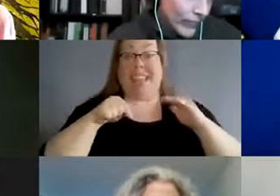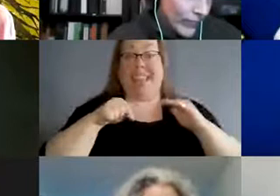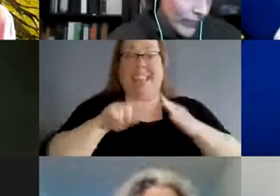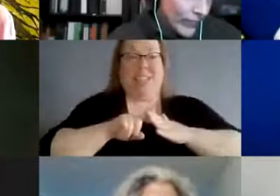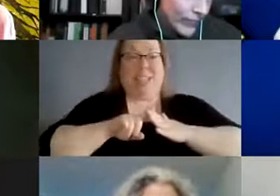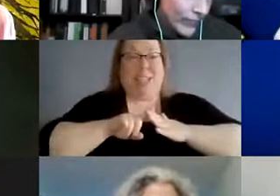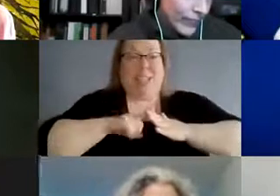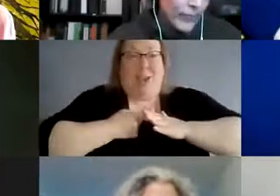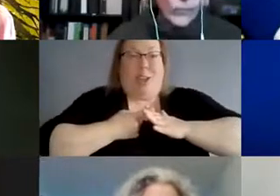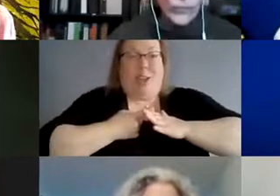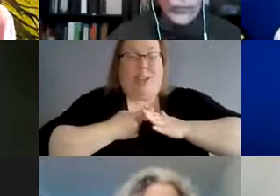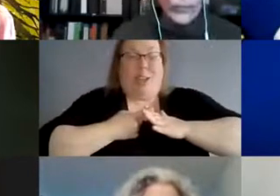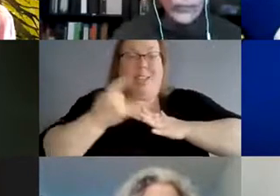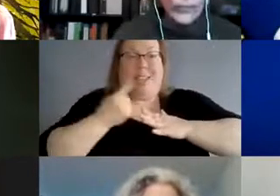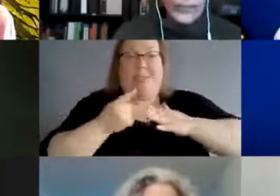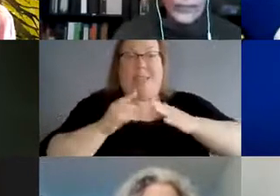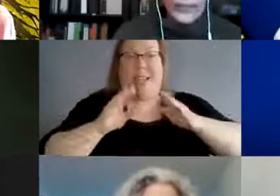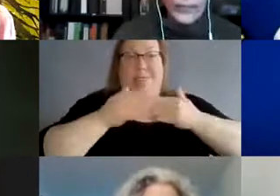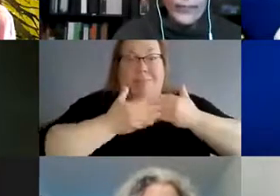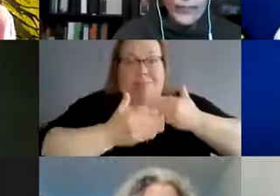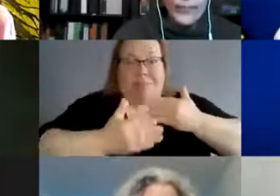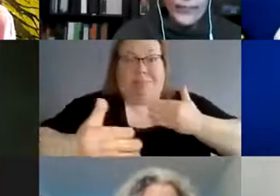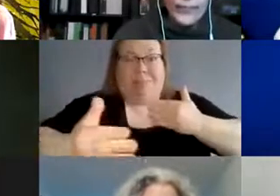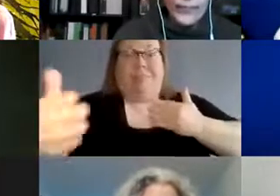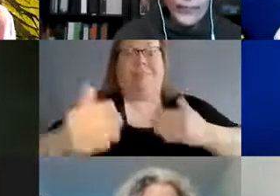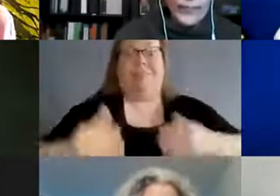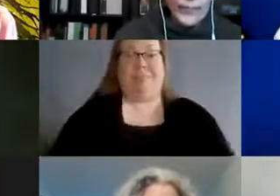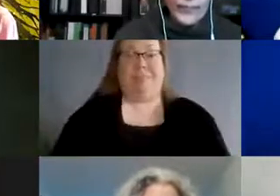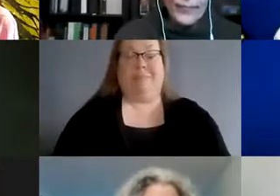of continuous efforts and movement, as Priscilla said.